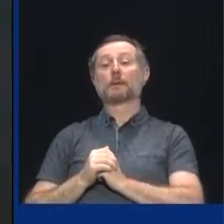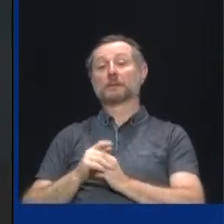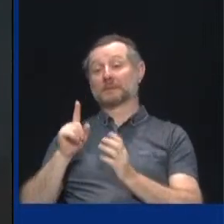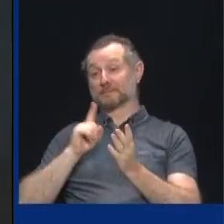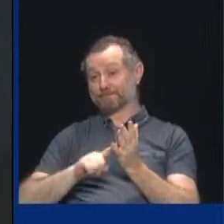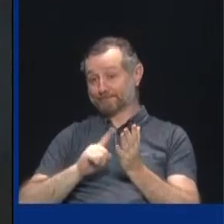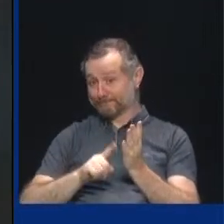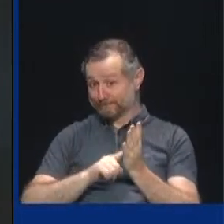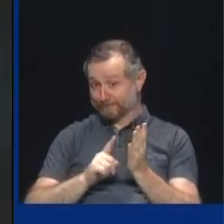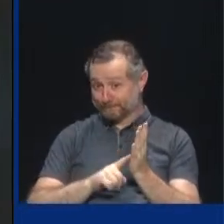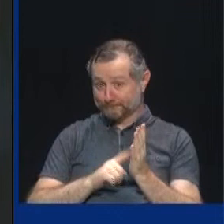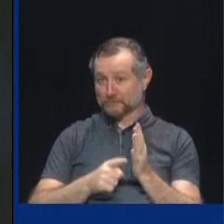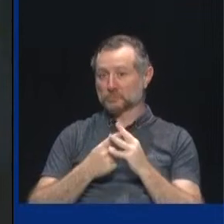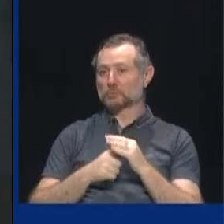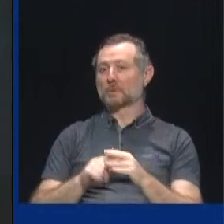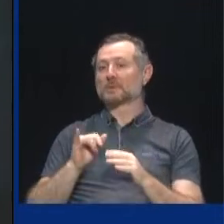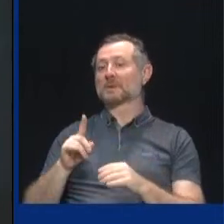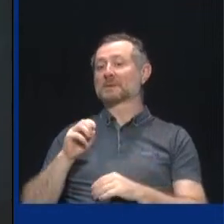of Justice